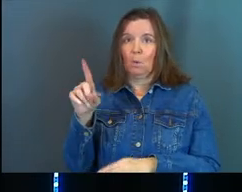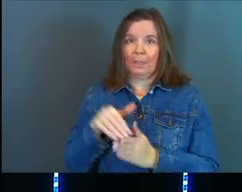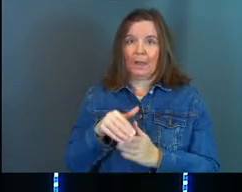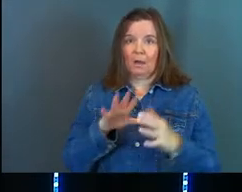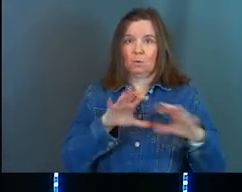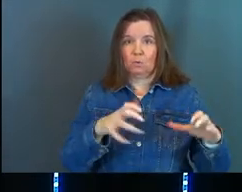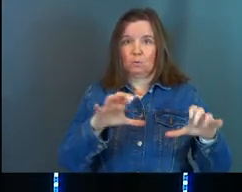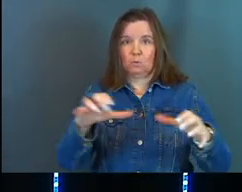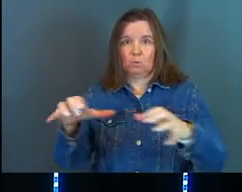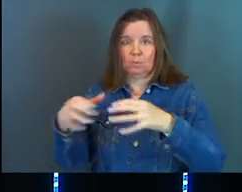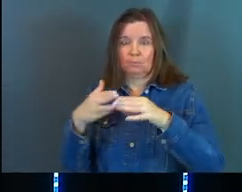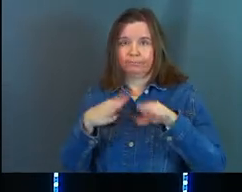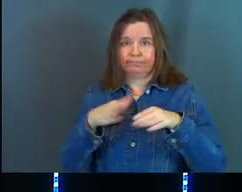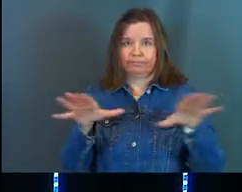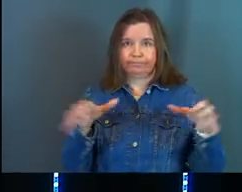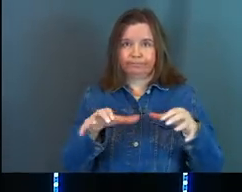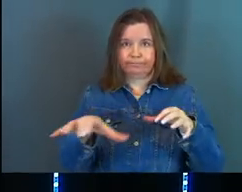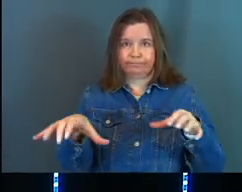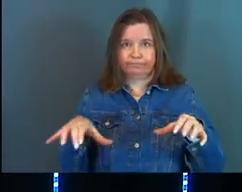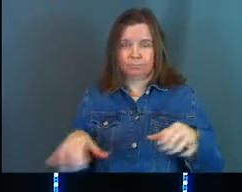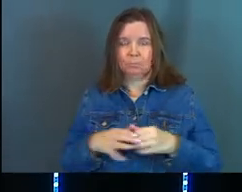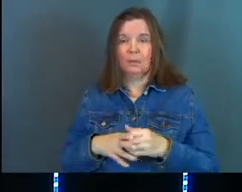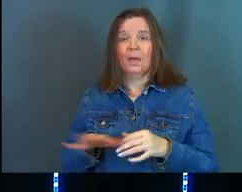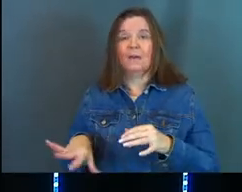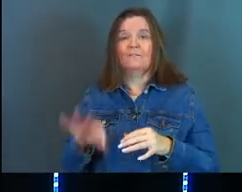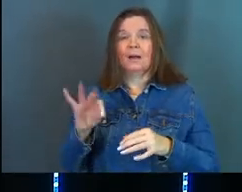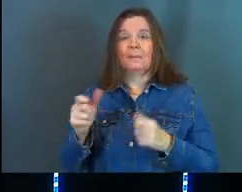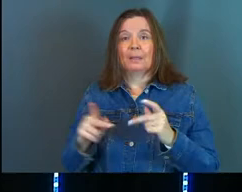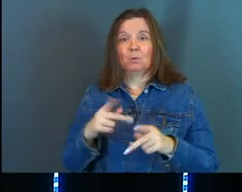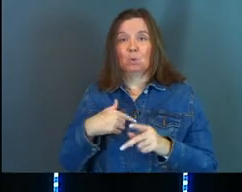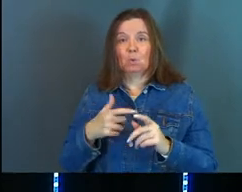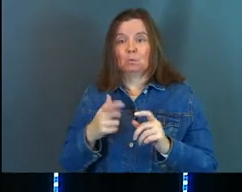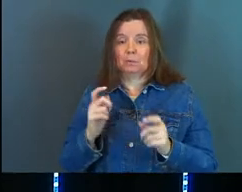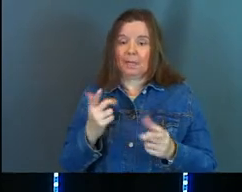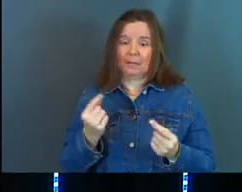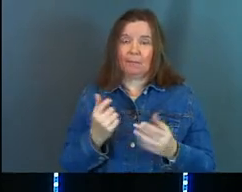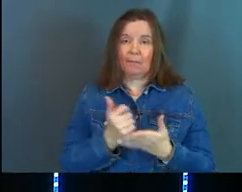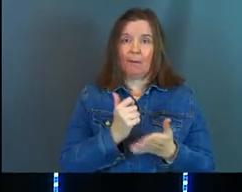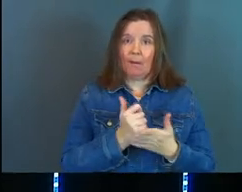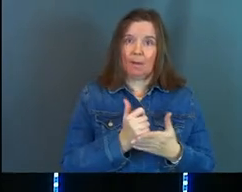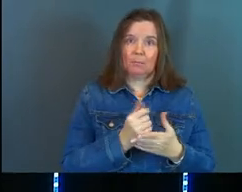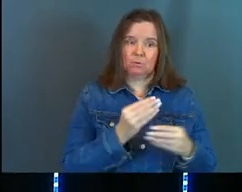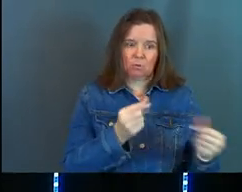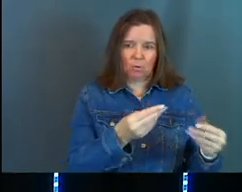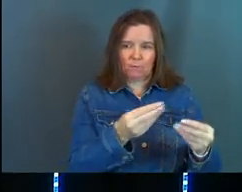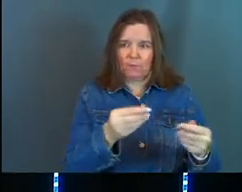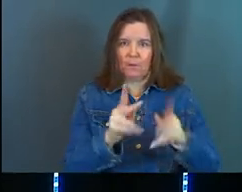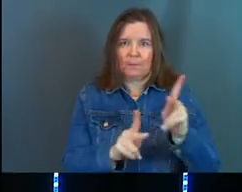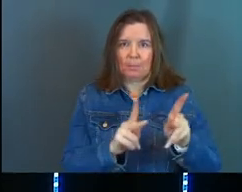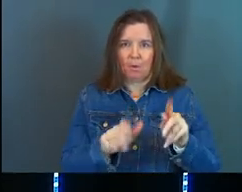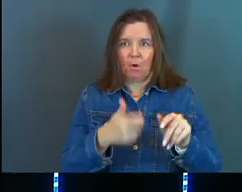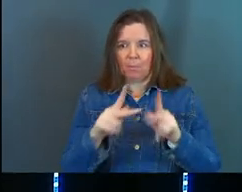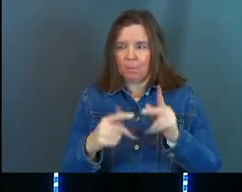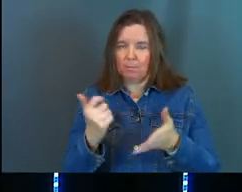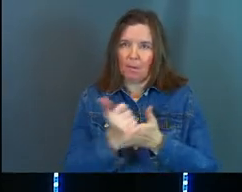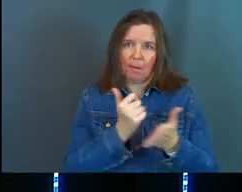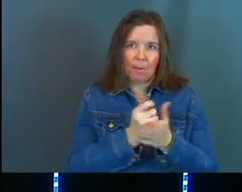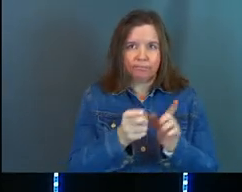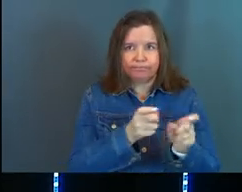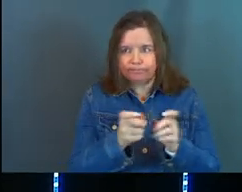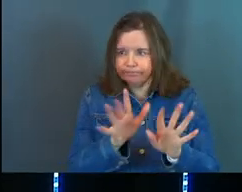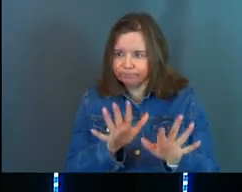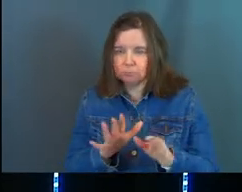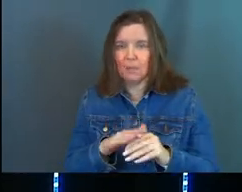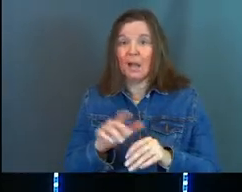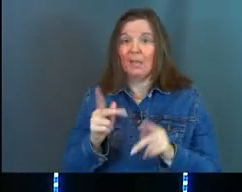management, basically. Some people who are gifted by God to come in and do a bunch of these lower level cases for you, Moses, and only the ones that they can't solve